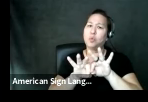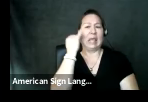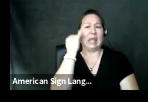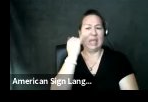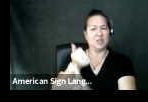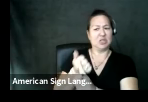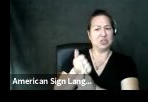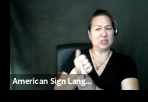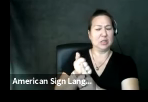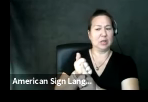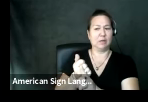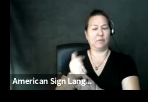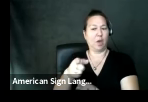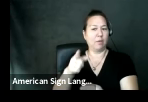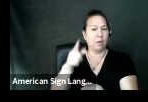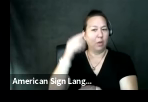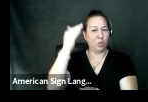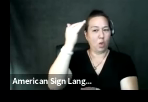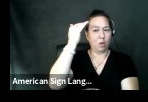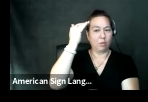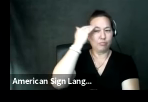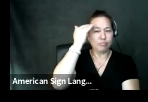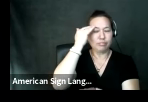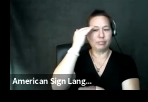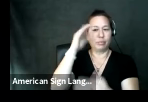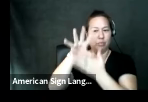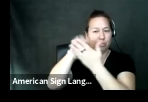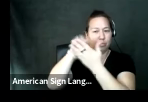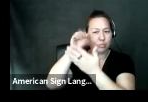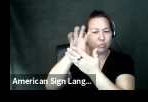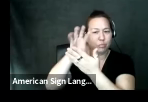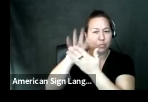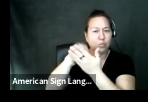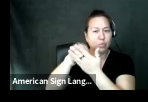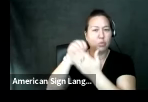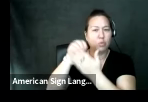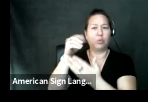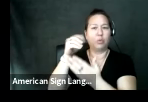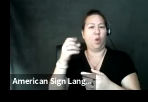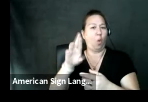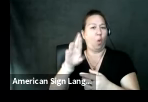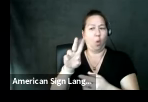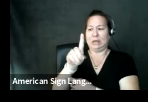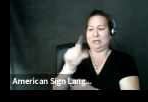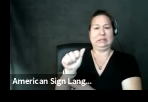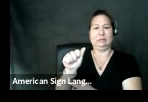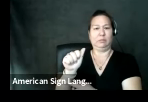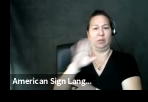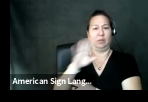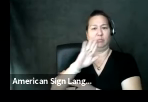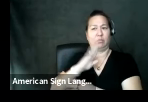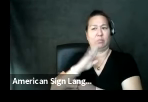physical disability is affecting your child's educational performance. And if this is the case, your child may